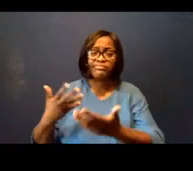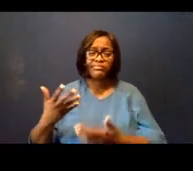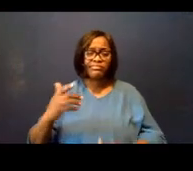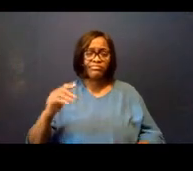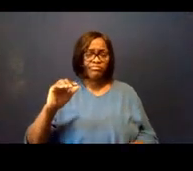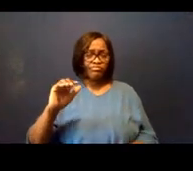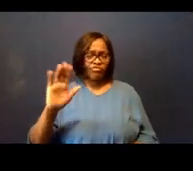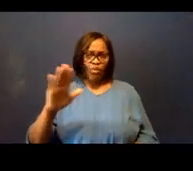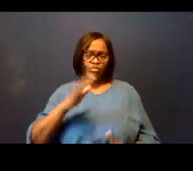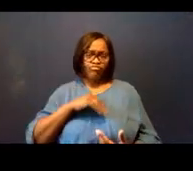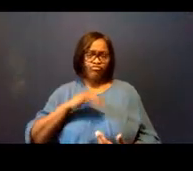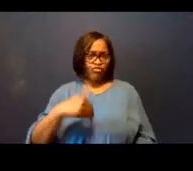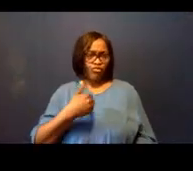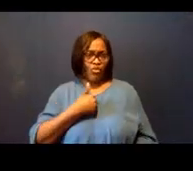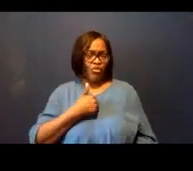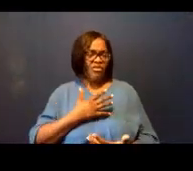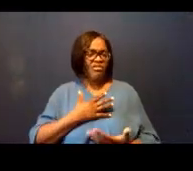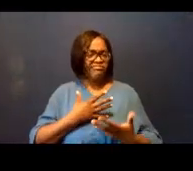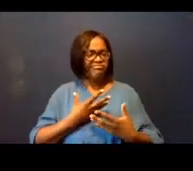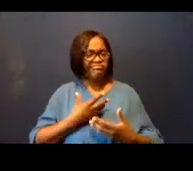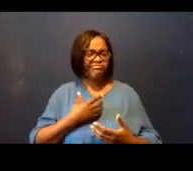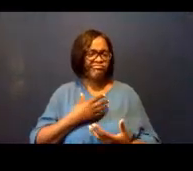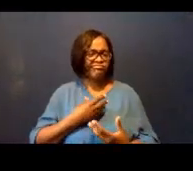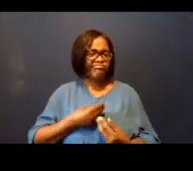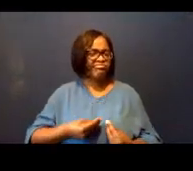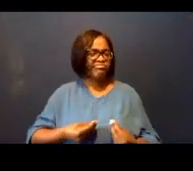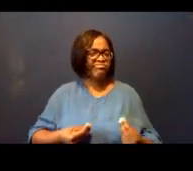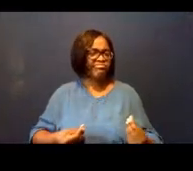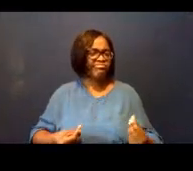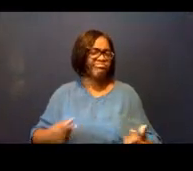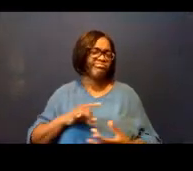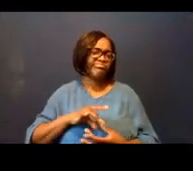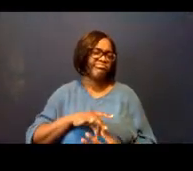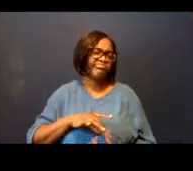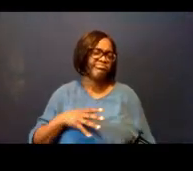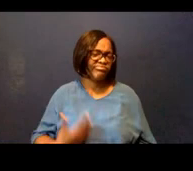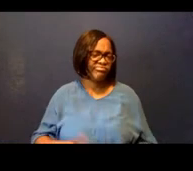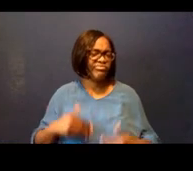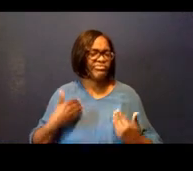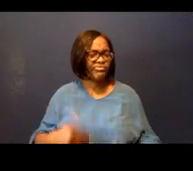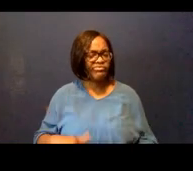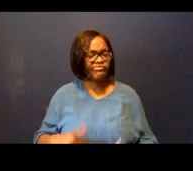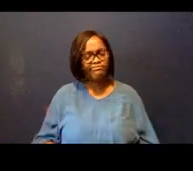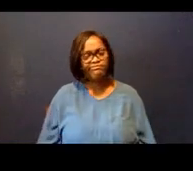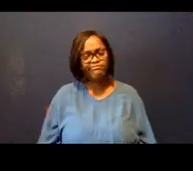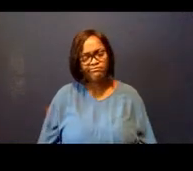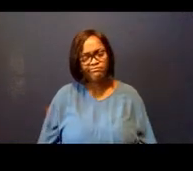was attached to the